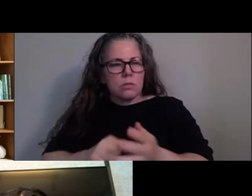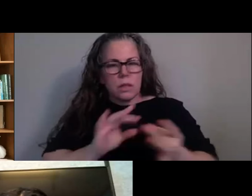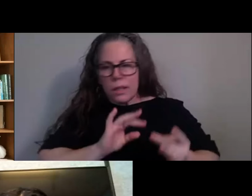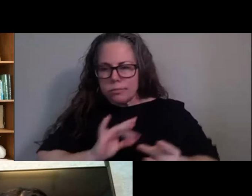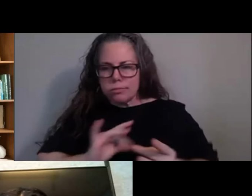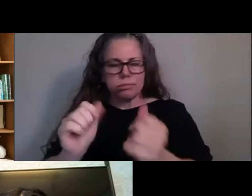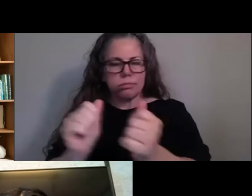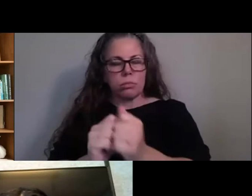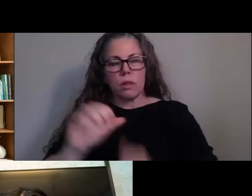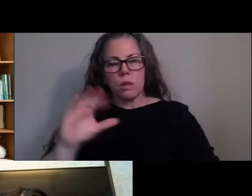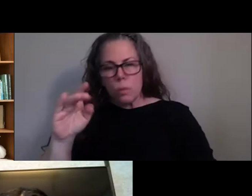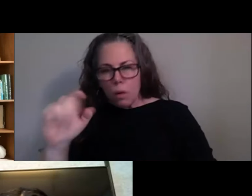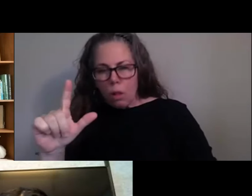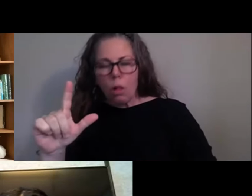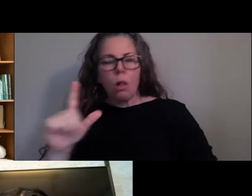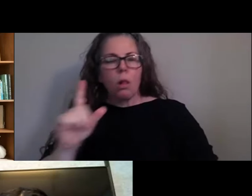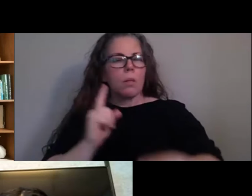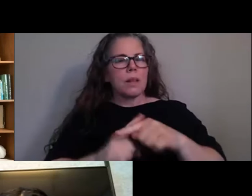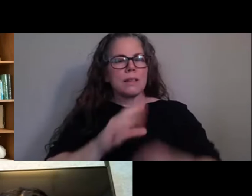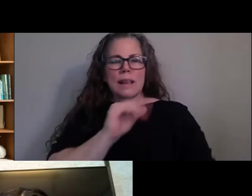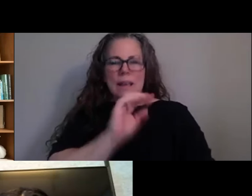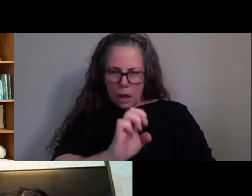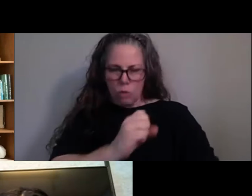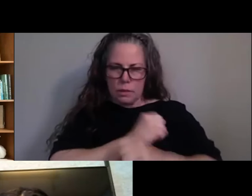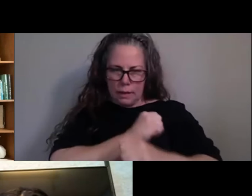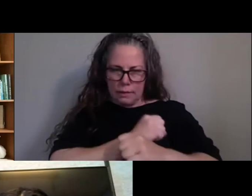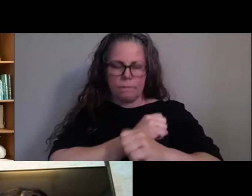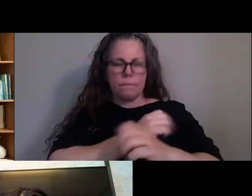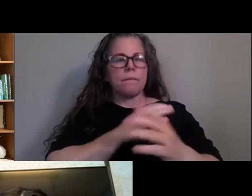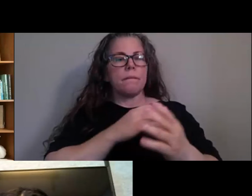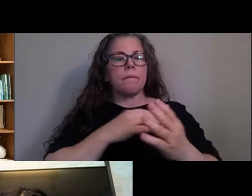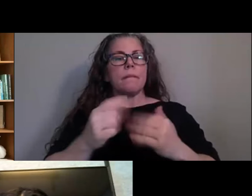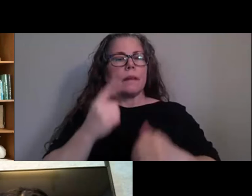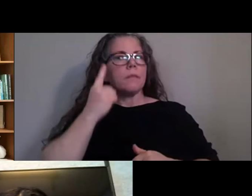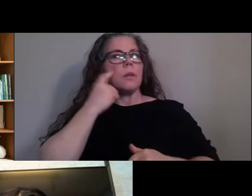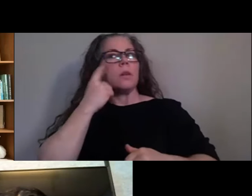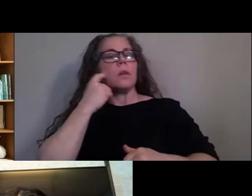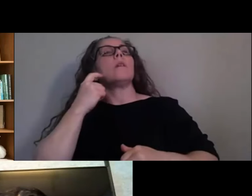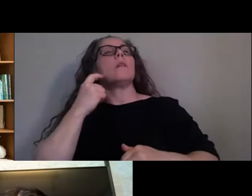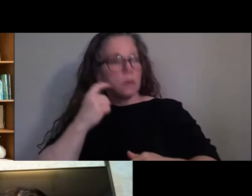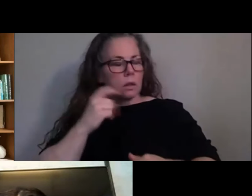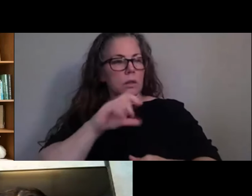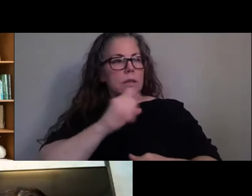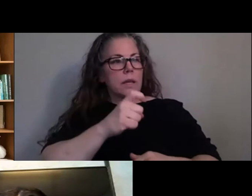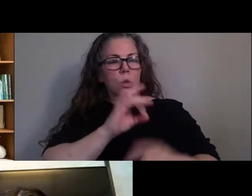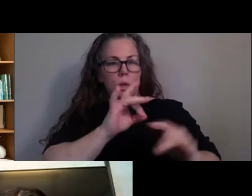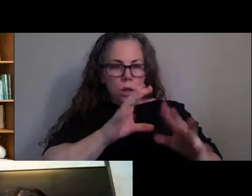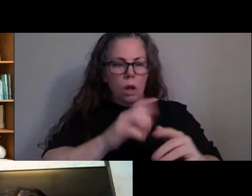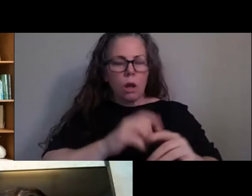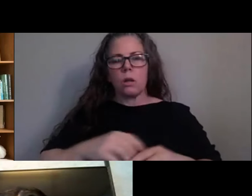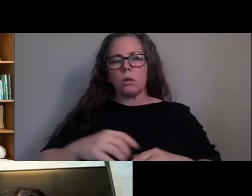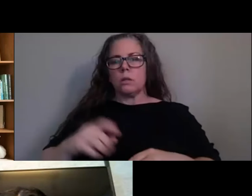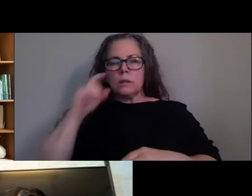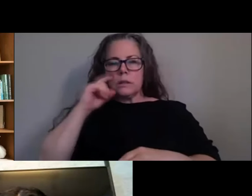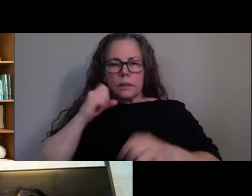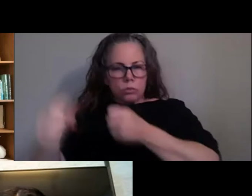the criminal and care protective investigations when allegations of child sexual assault, human trafficking, and severe physical